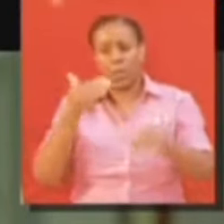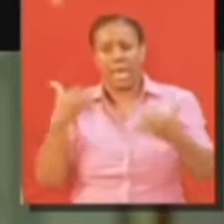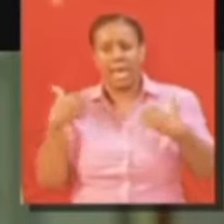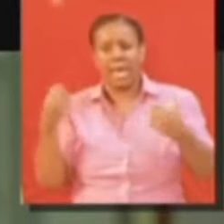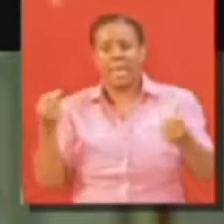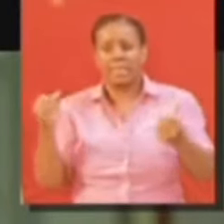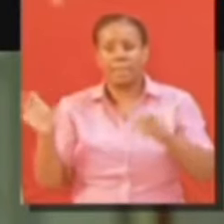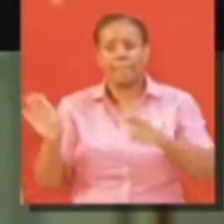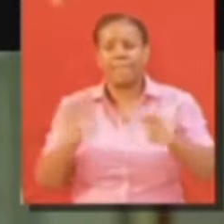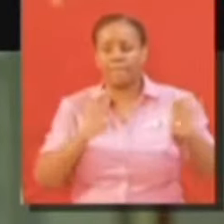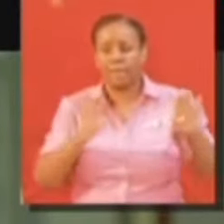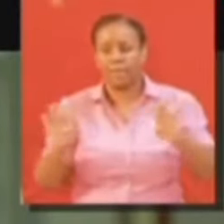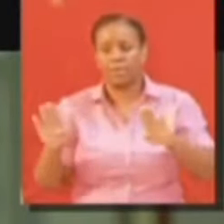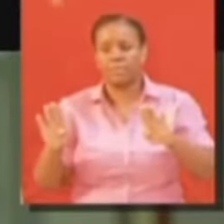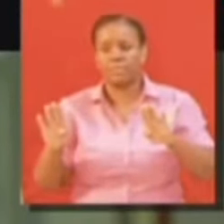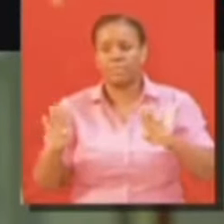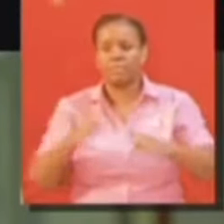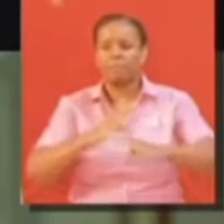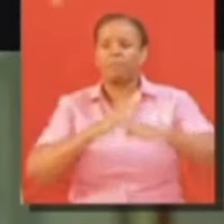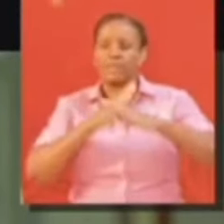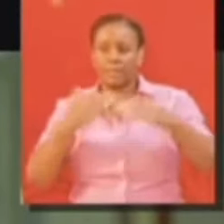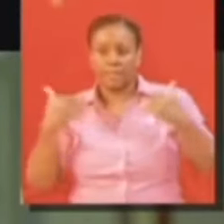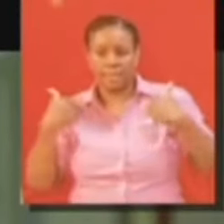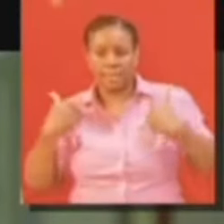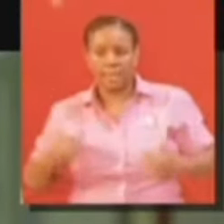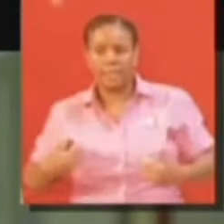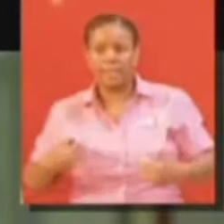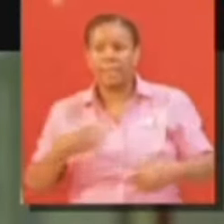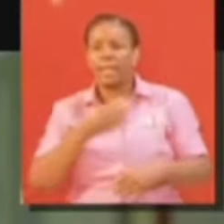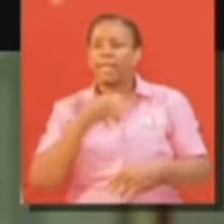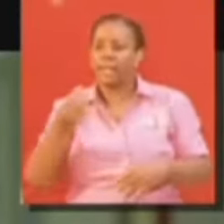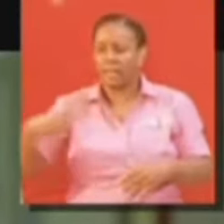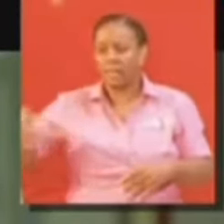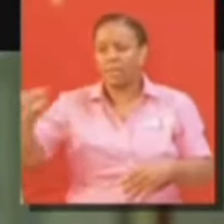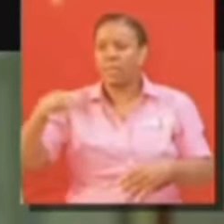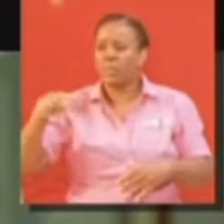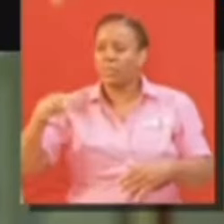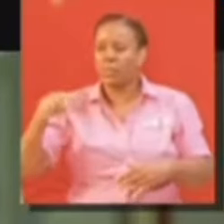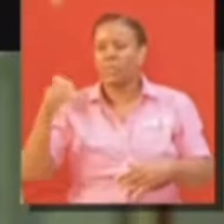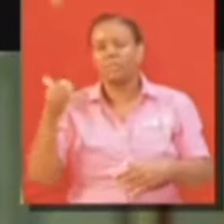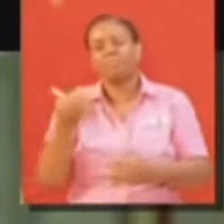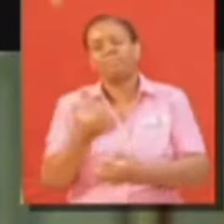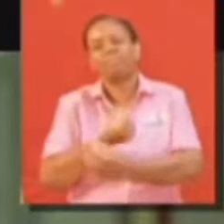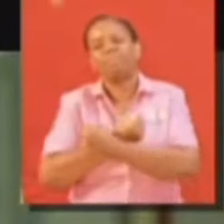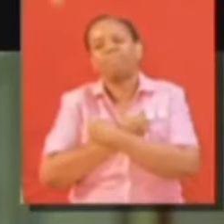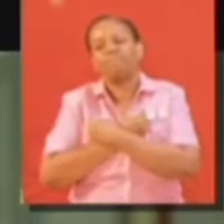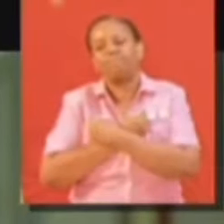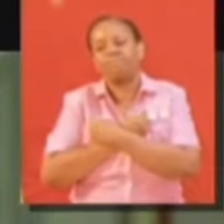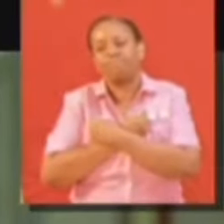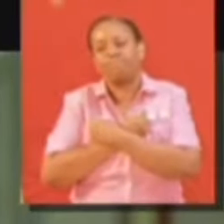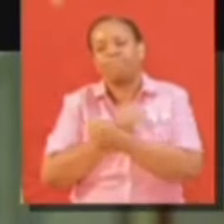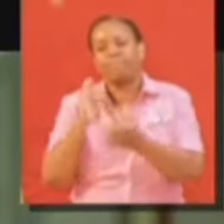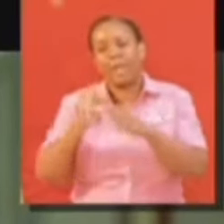so doing, protect your loved ones. For prevention is so much better than